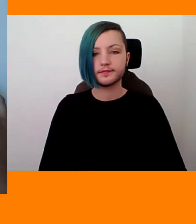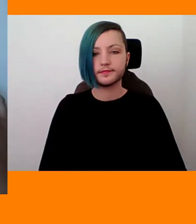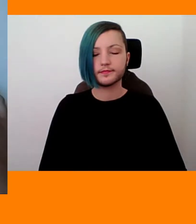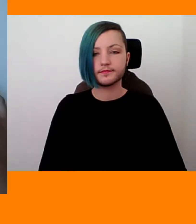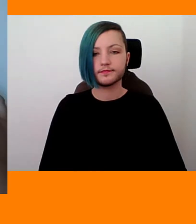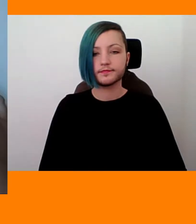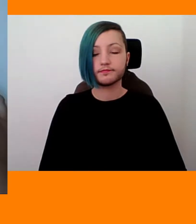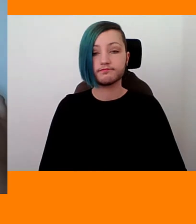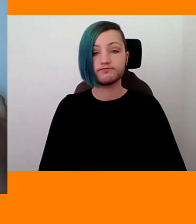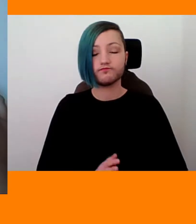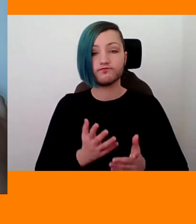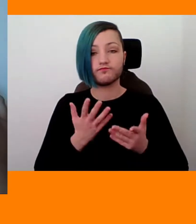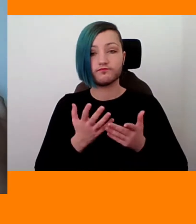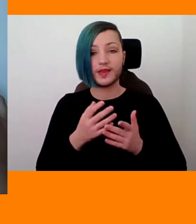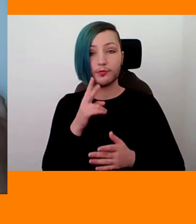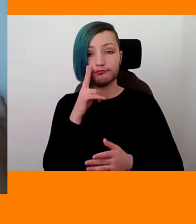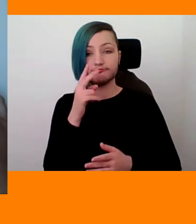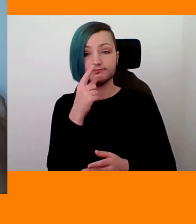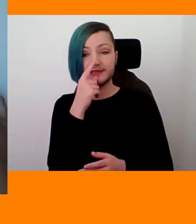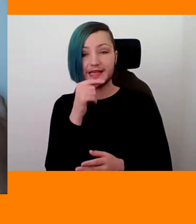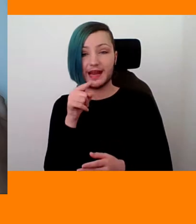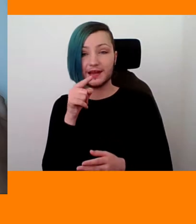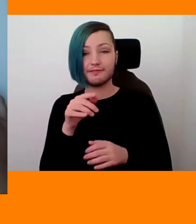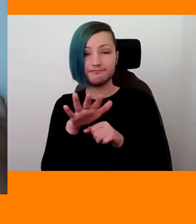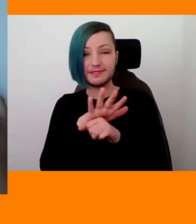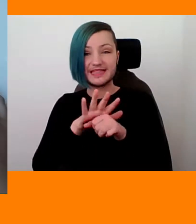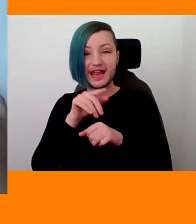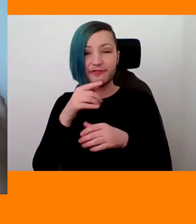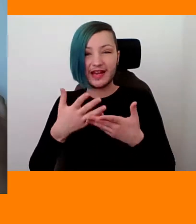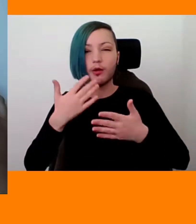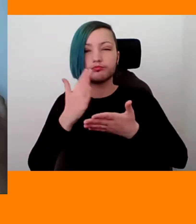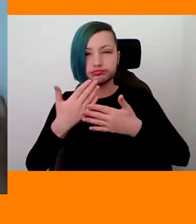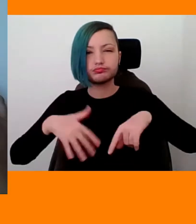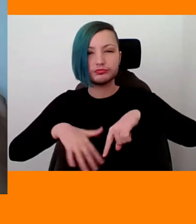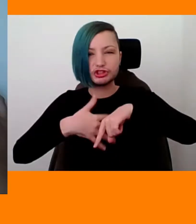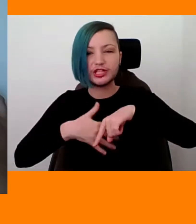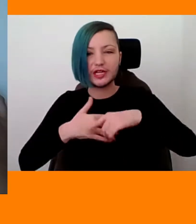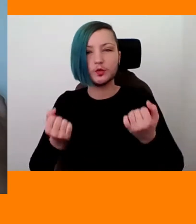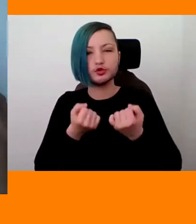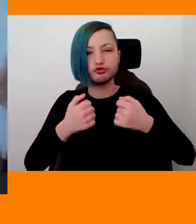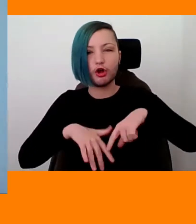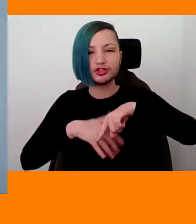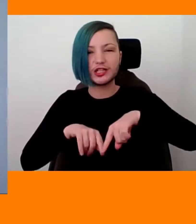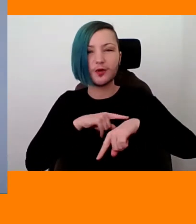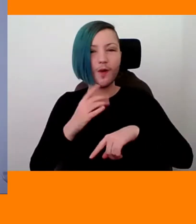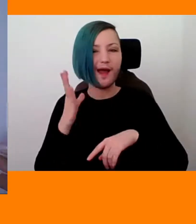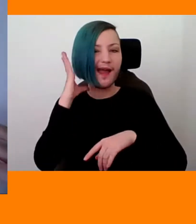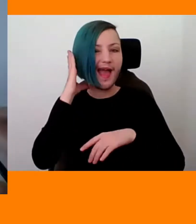Now you can start to see this section here is really in shadow because it's right behind the head.